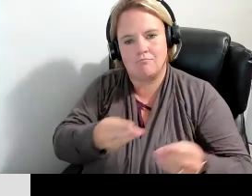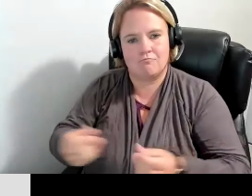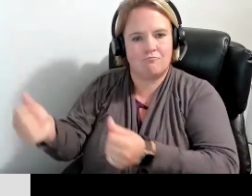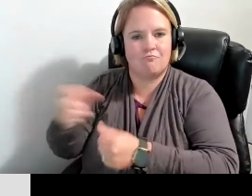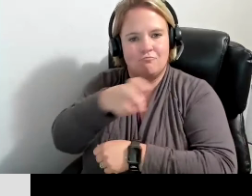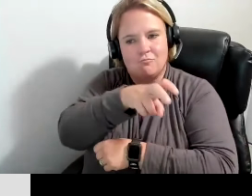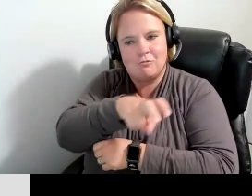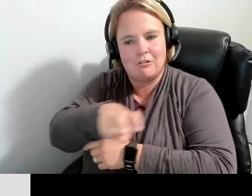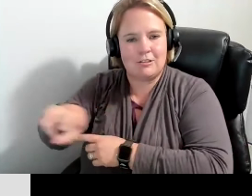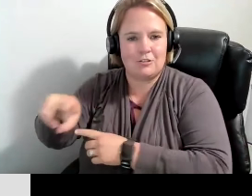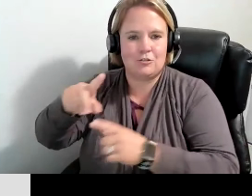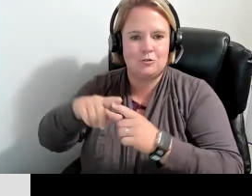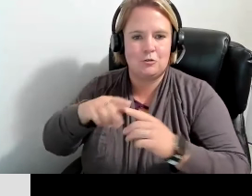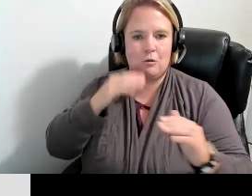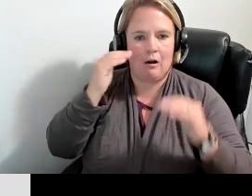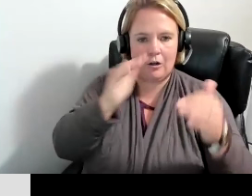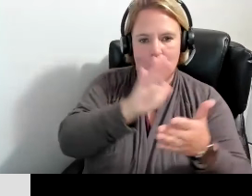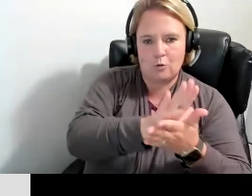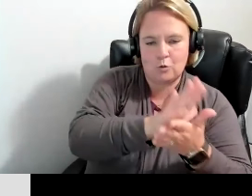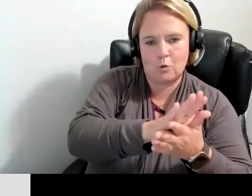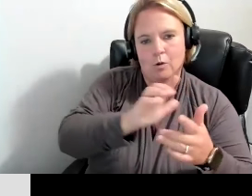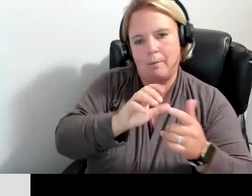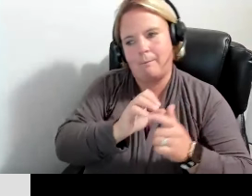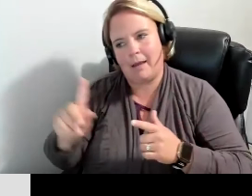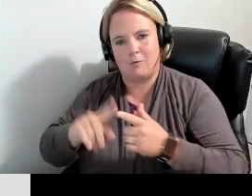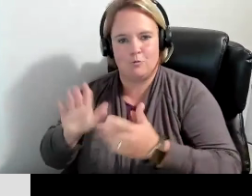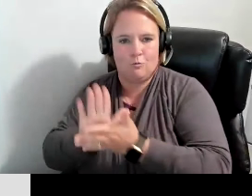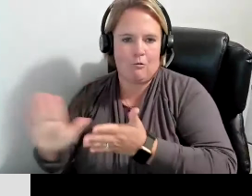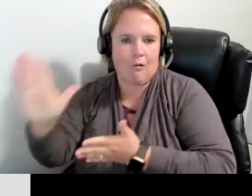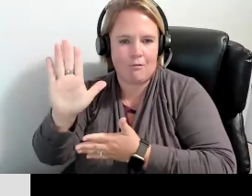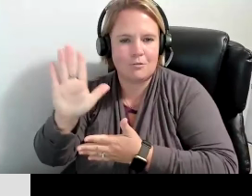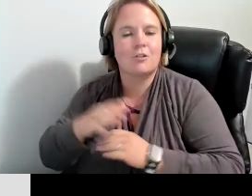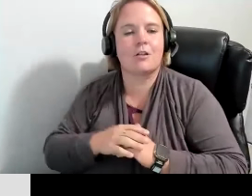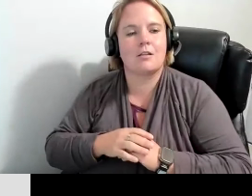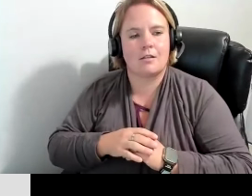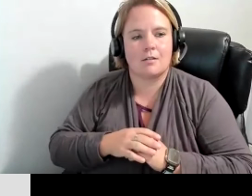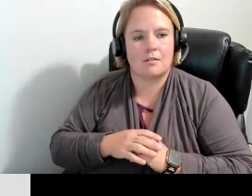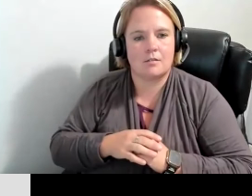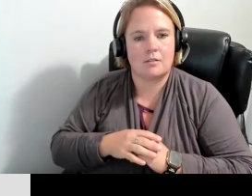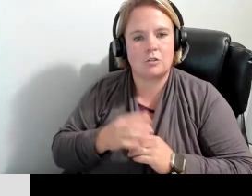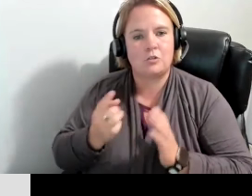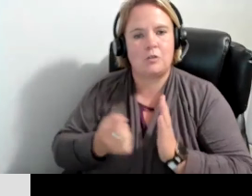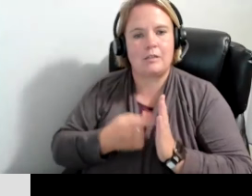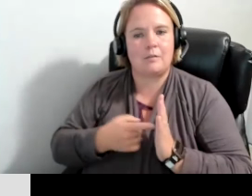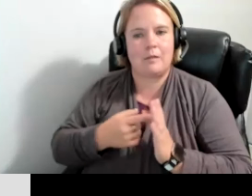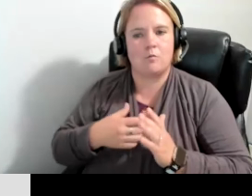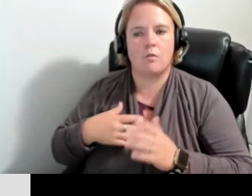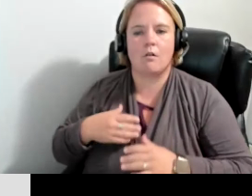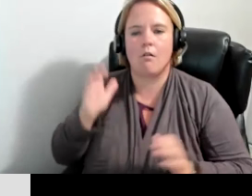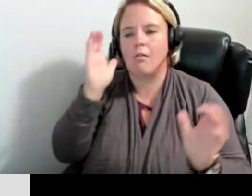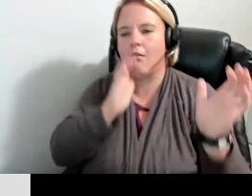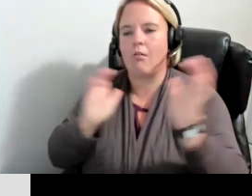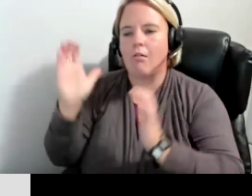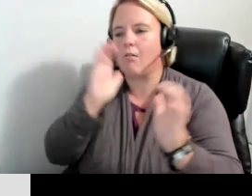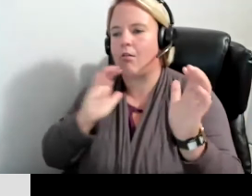and community partners to the college. So it feels like sometimes like we're out there fishing for students. We're like, all right, how do we